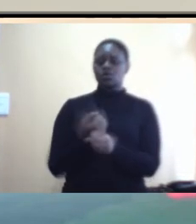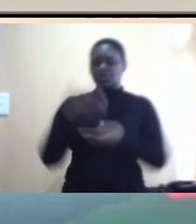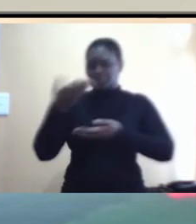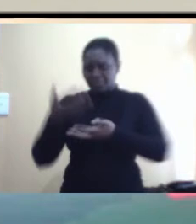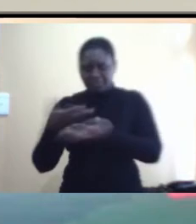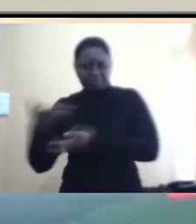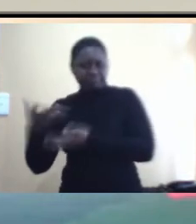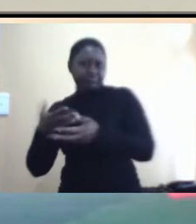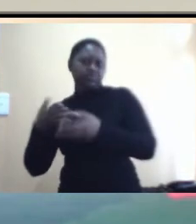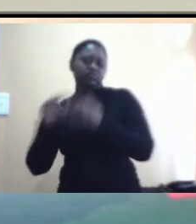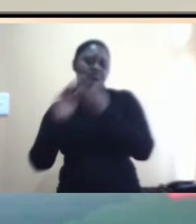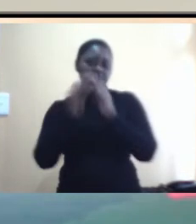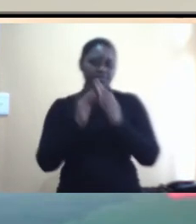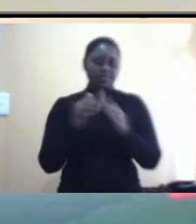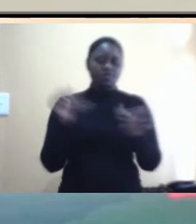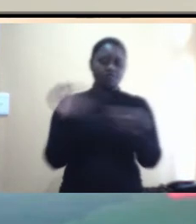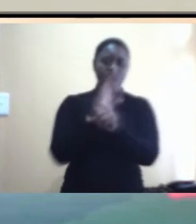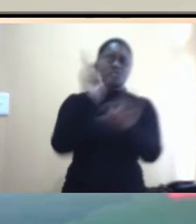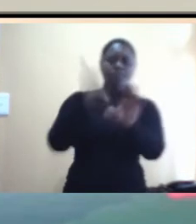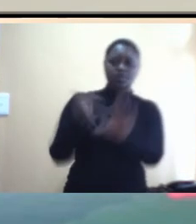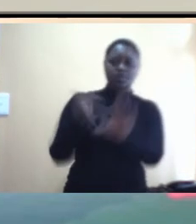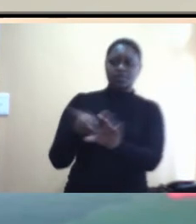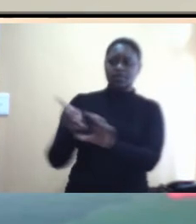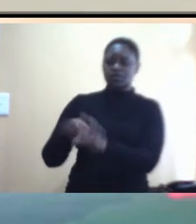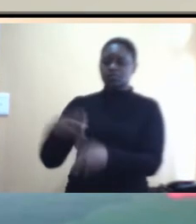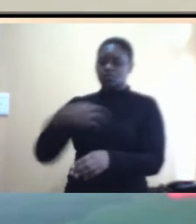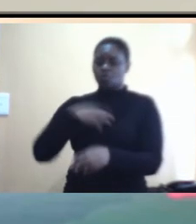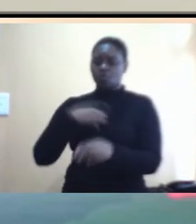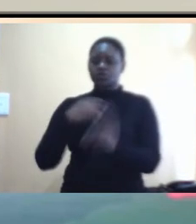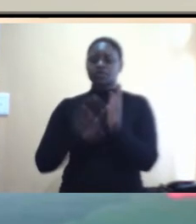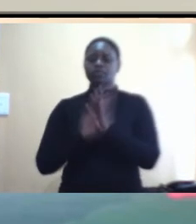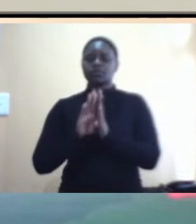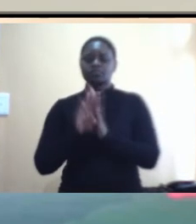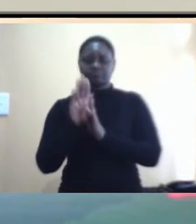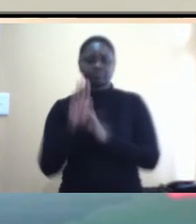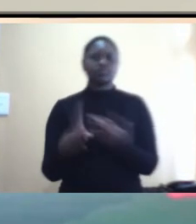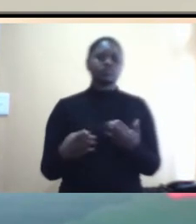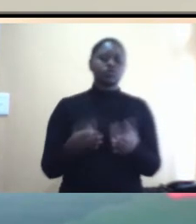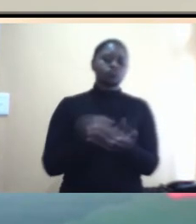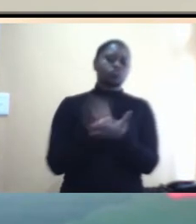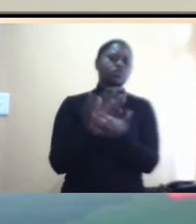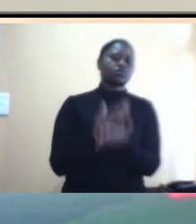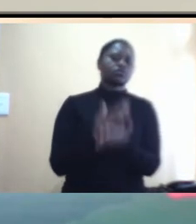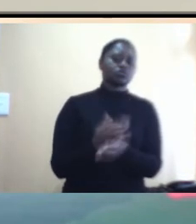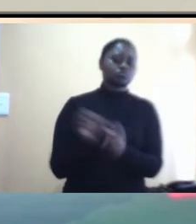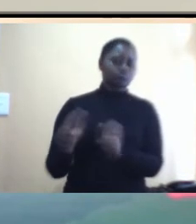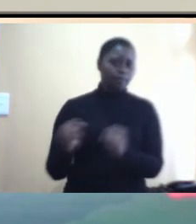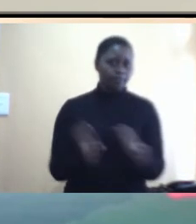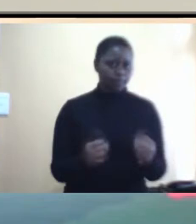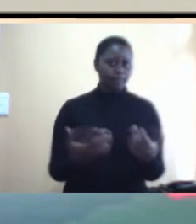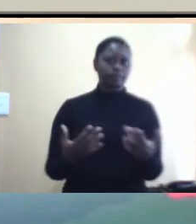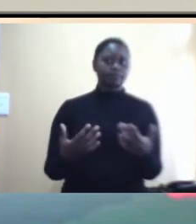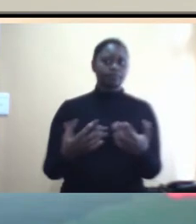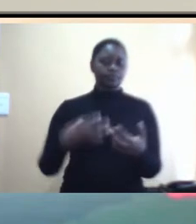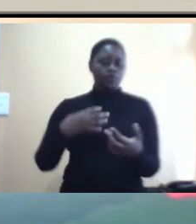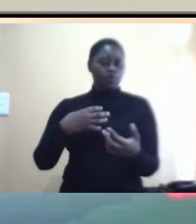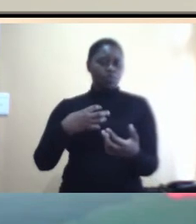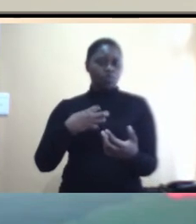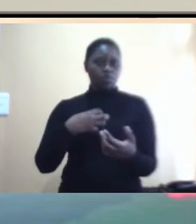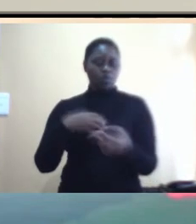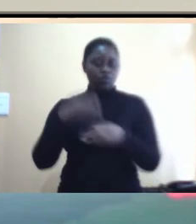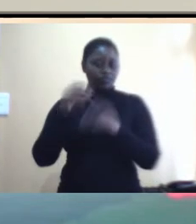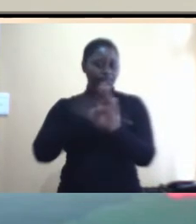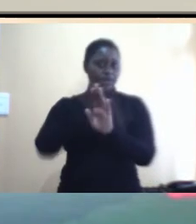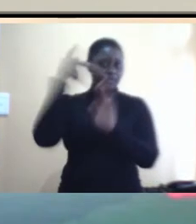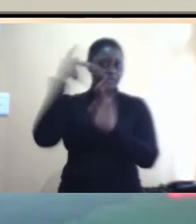the community to fully participate in their own development in order to ensure sustainability of their